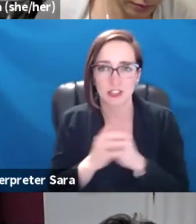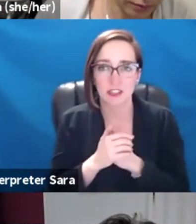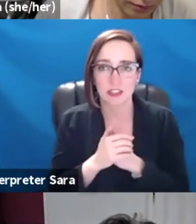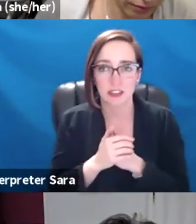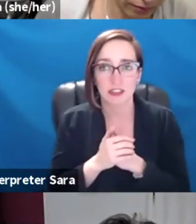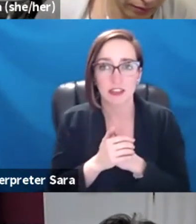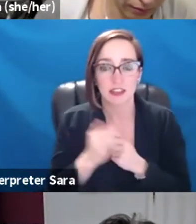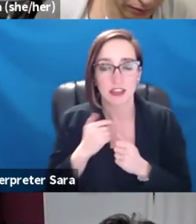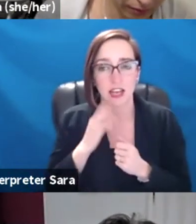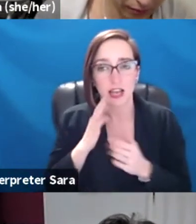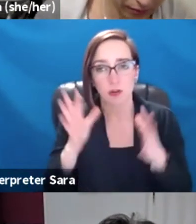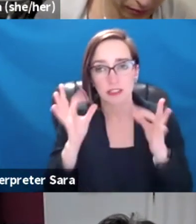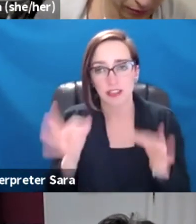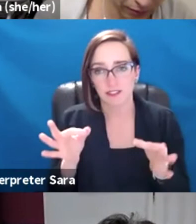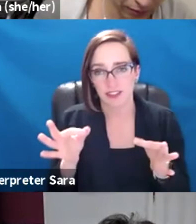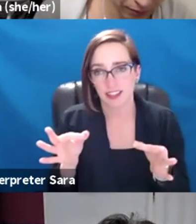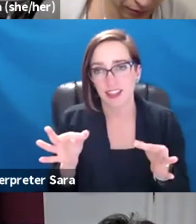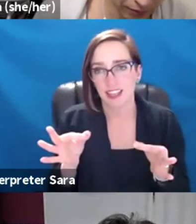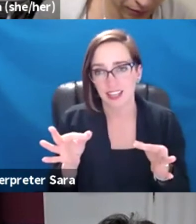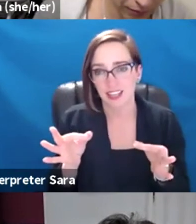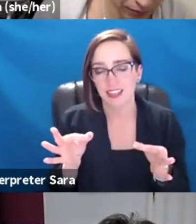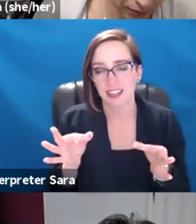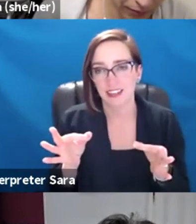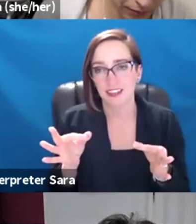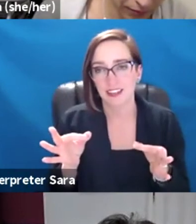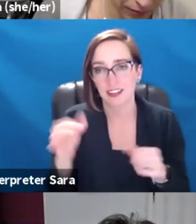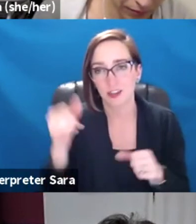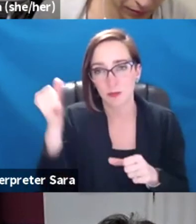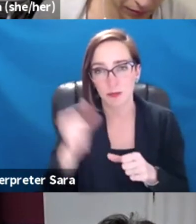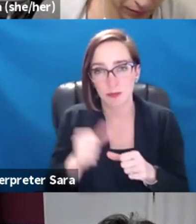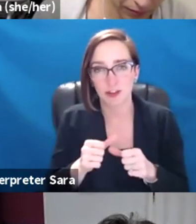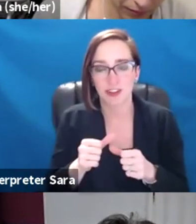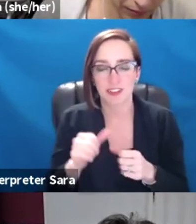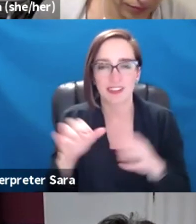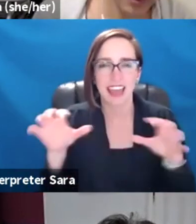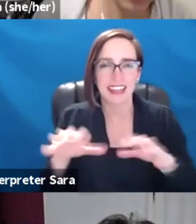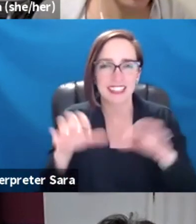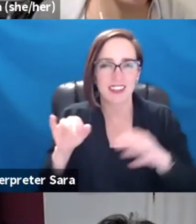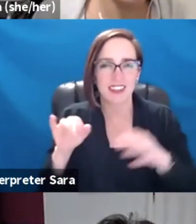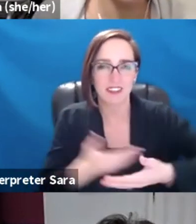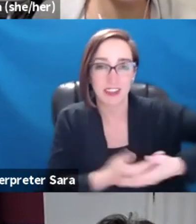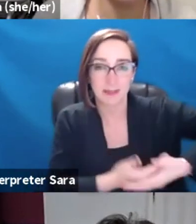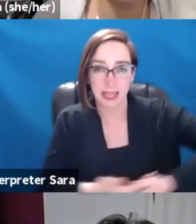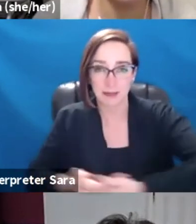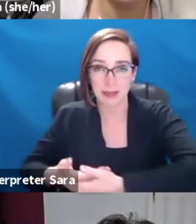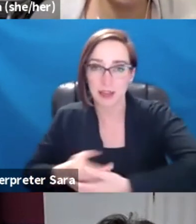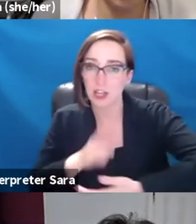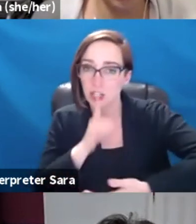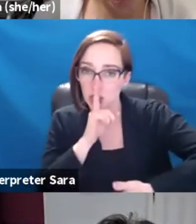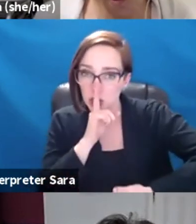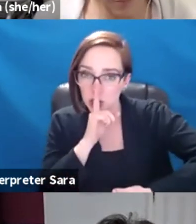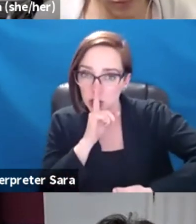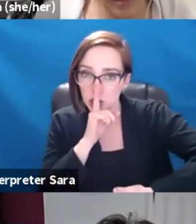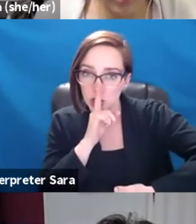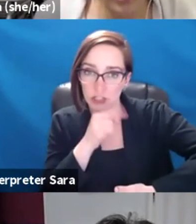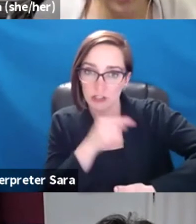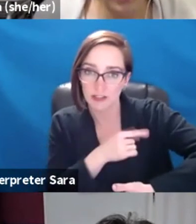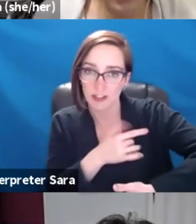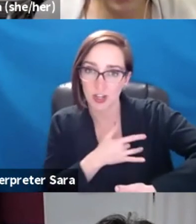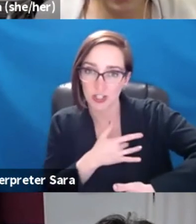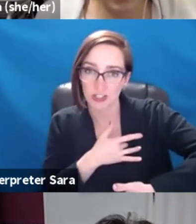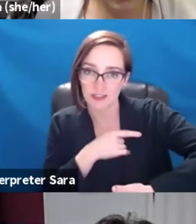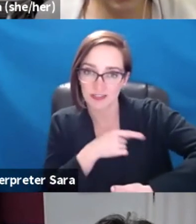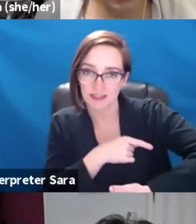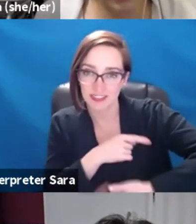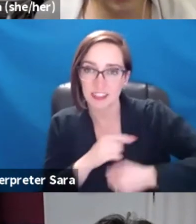I will definitely take with me the cradling of the heart for sure. Usually